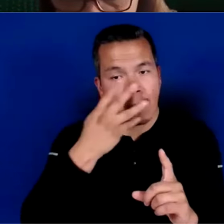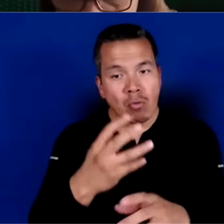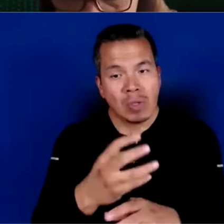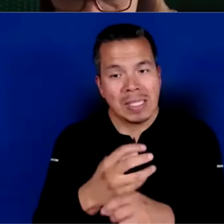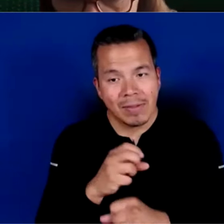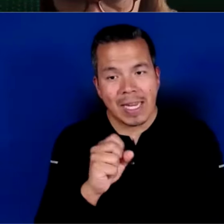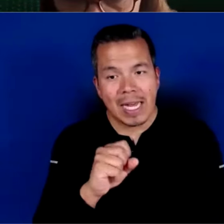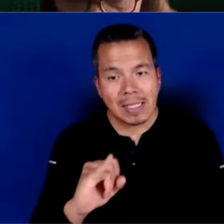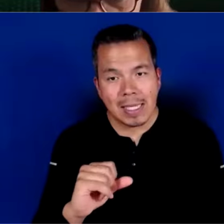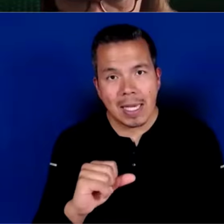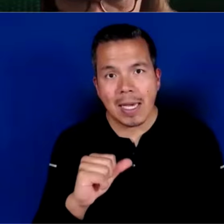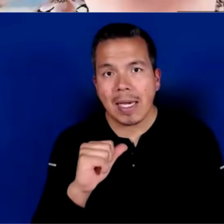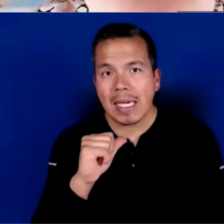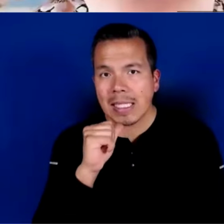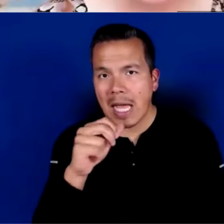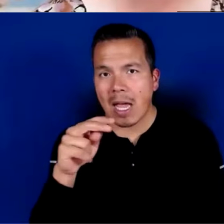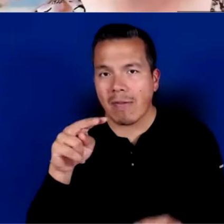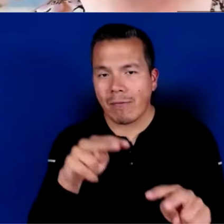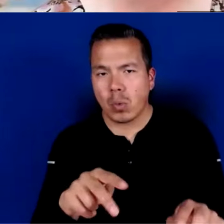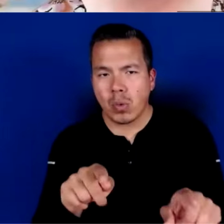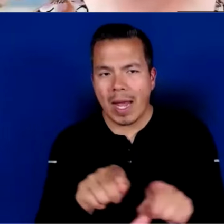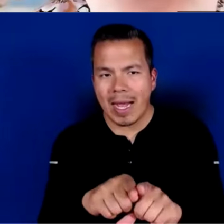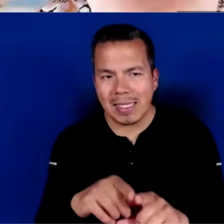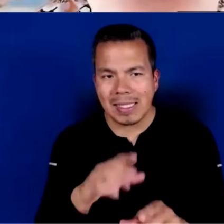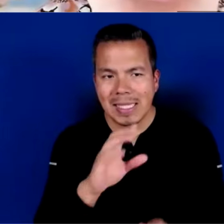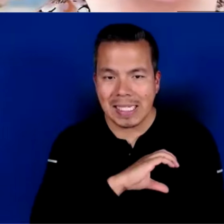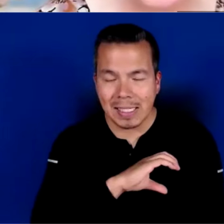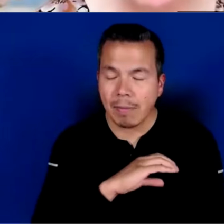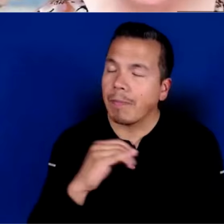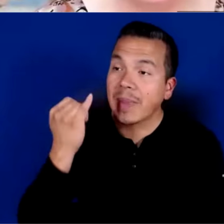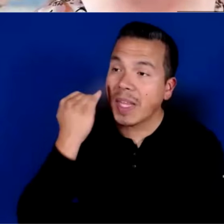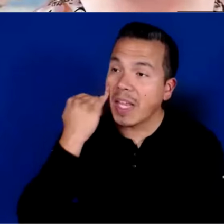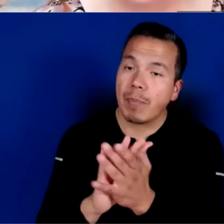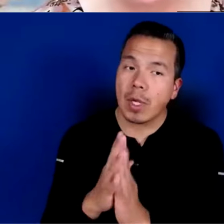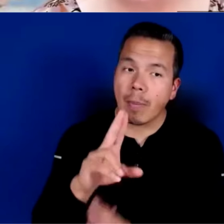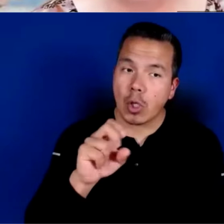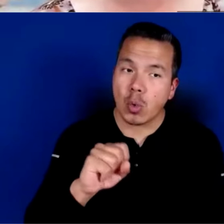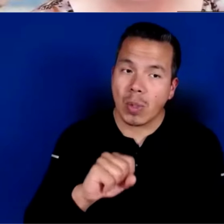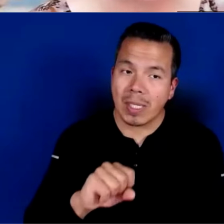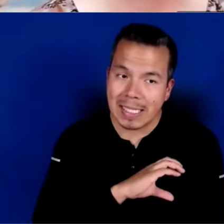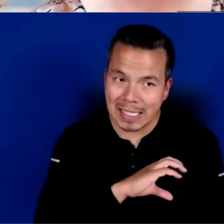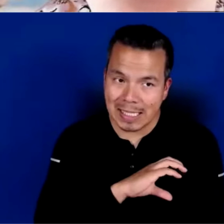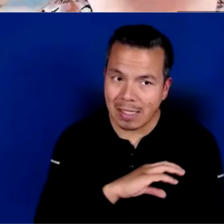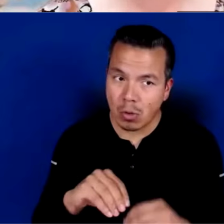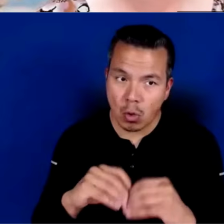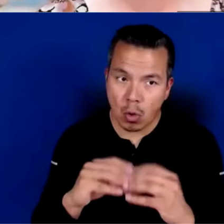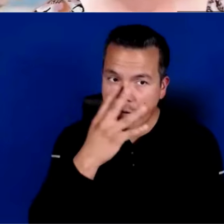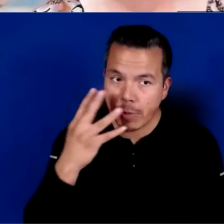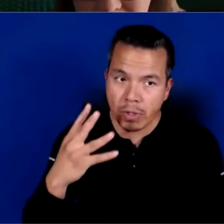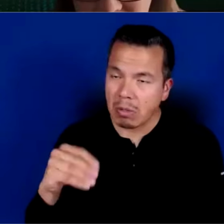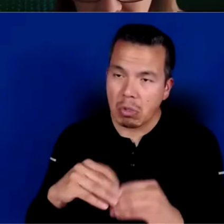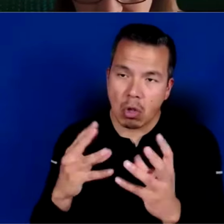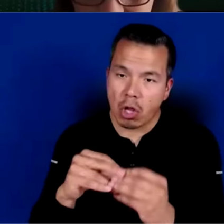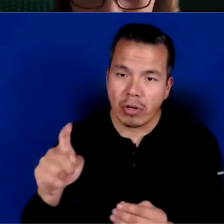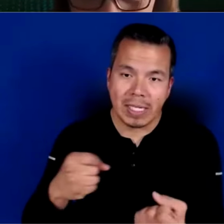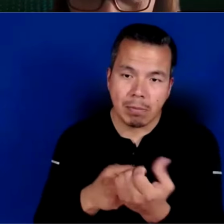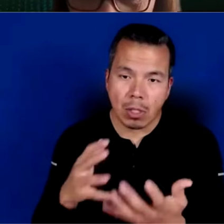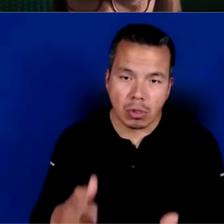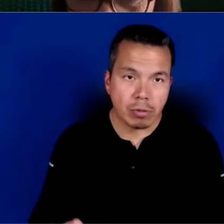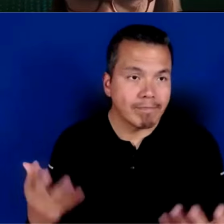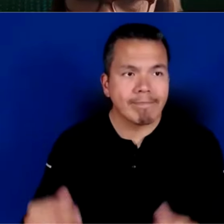is a U.S. citizen. Well, if they become a U.S. citizen, they're no longer an immigrant and they no longer have a sponsor. Right.